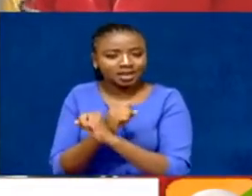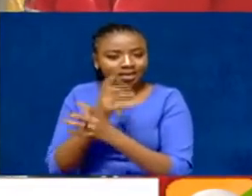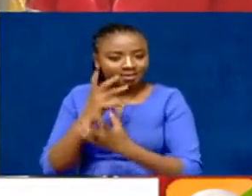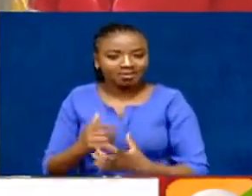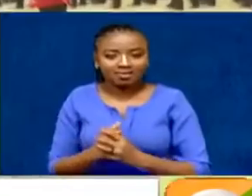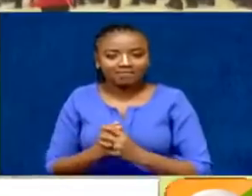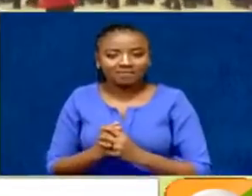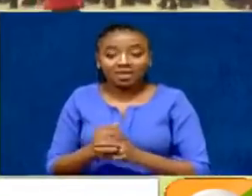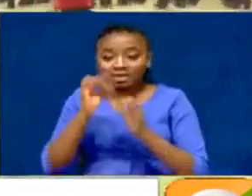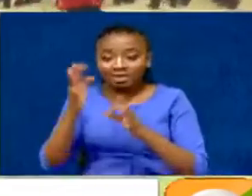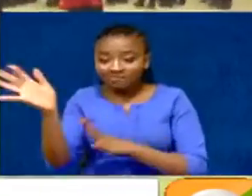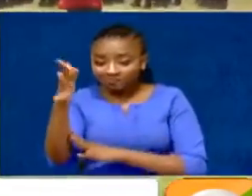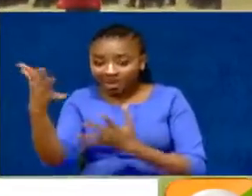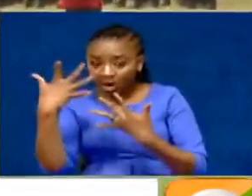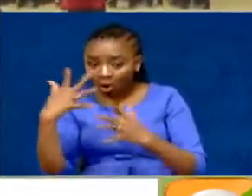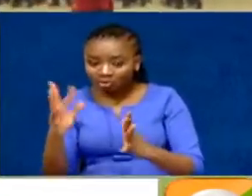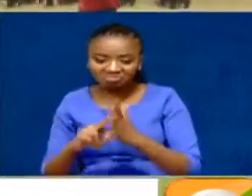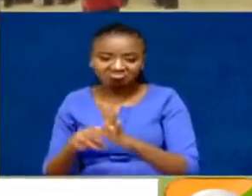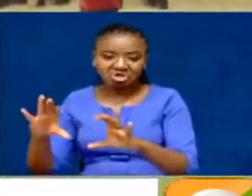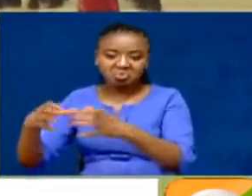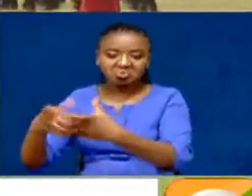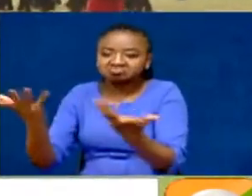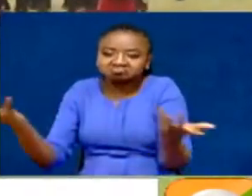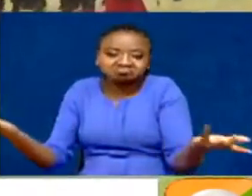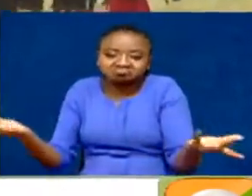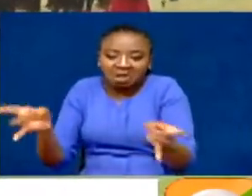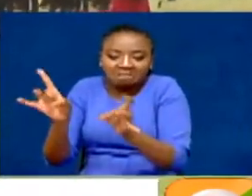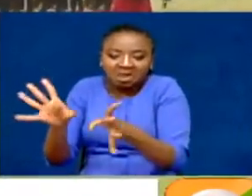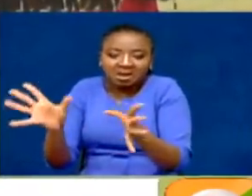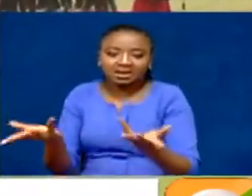If a battalion loses the flag, then it stands to be disbanded.